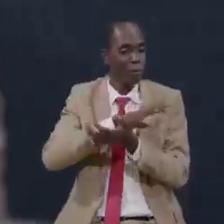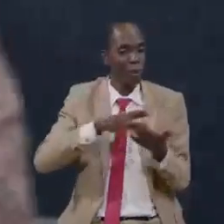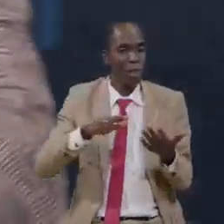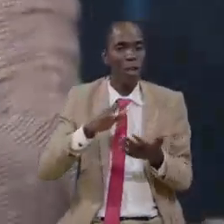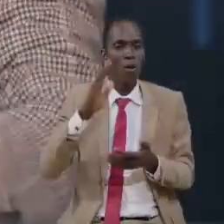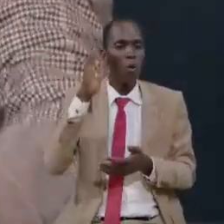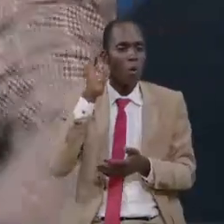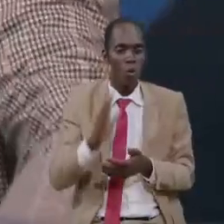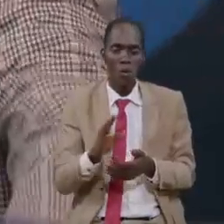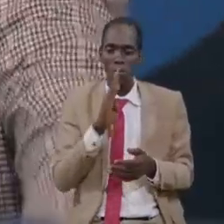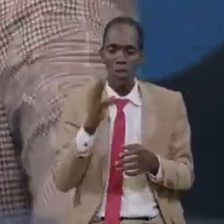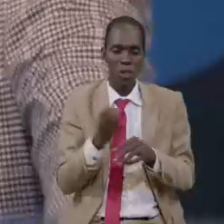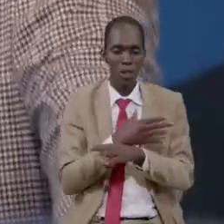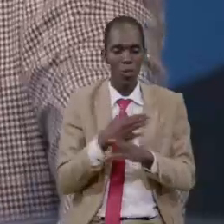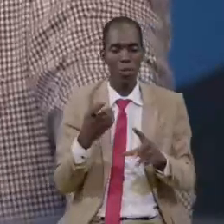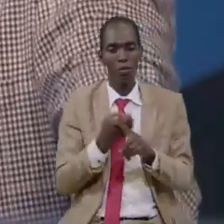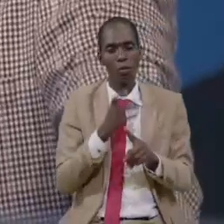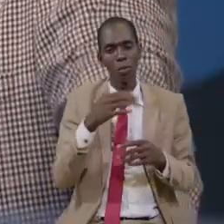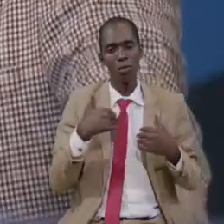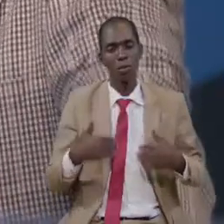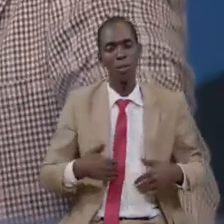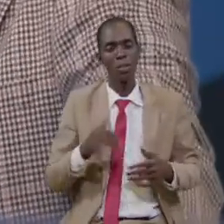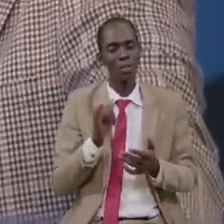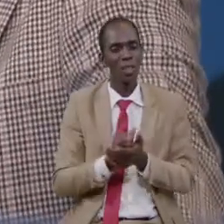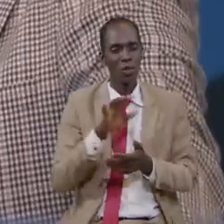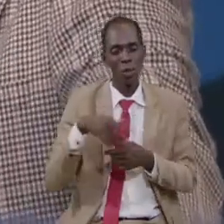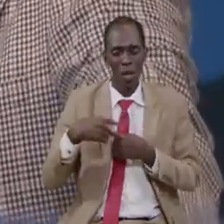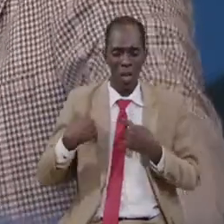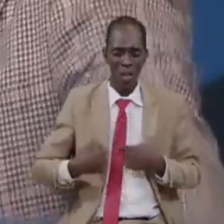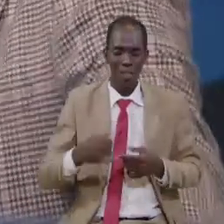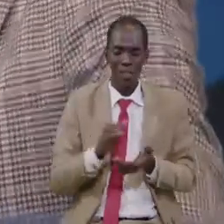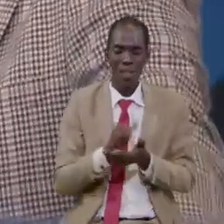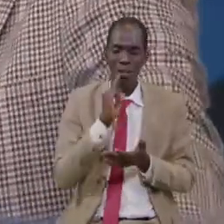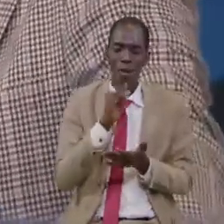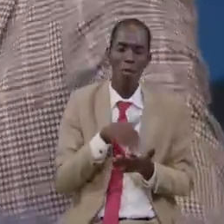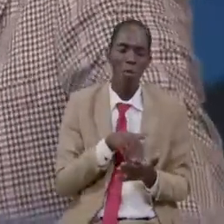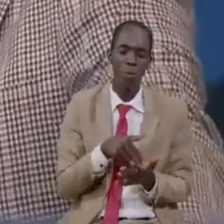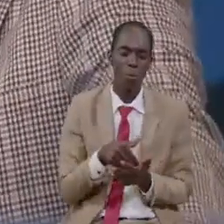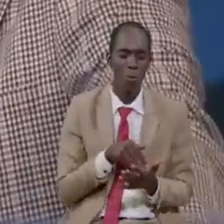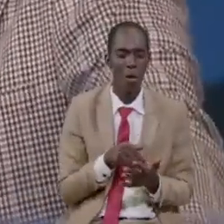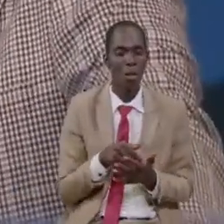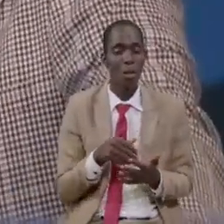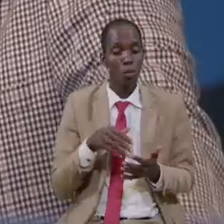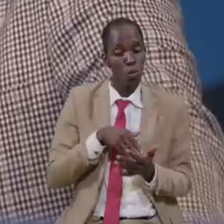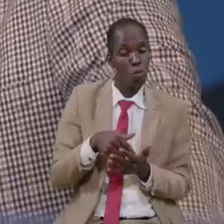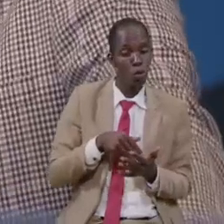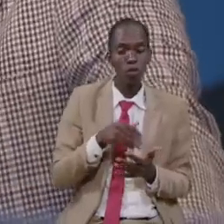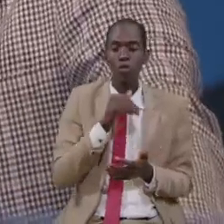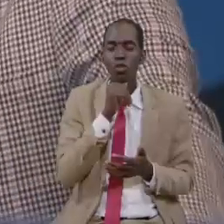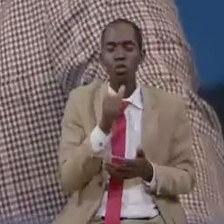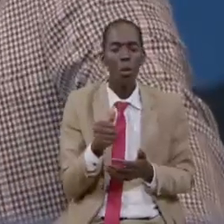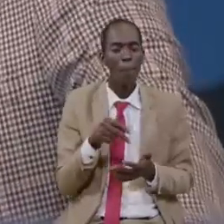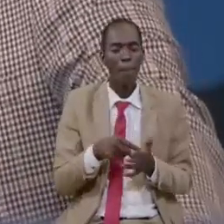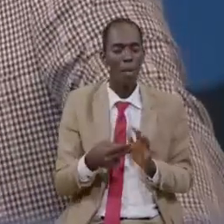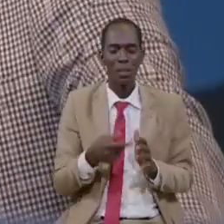your body. That weak heart. When I say heart, I'm not talking of the heart, you know, in the Bible now.